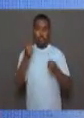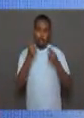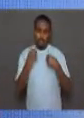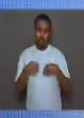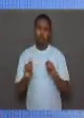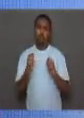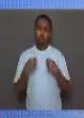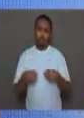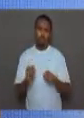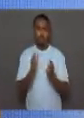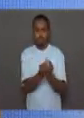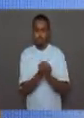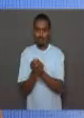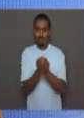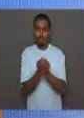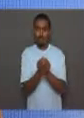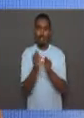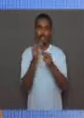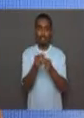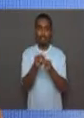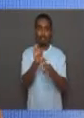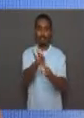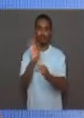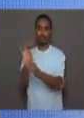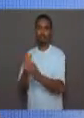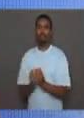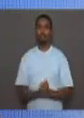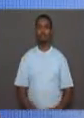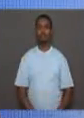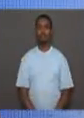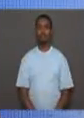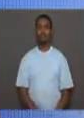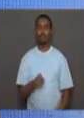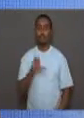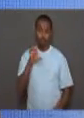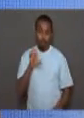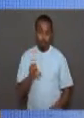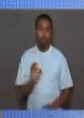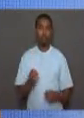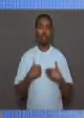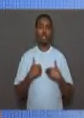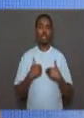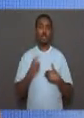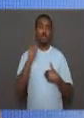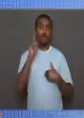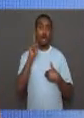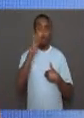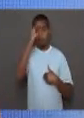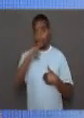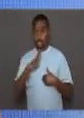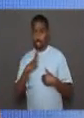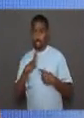draw lots or pick names from a hat. You must not have more than one